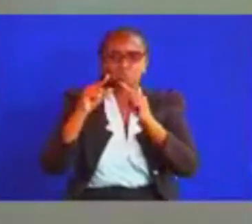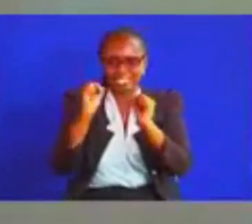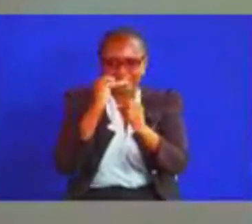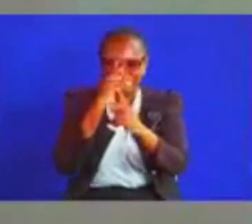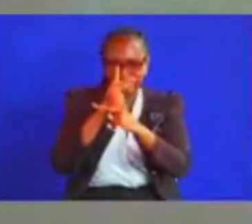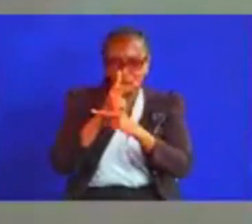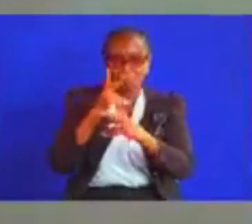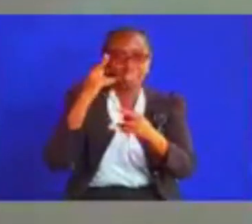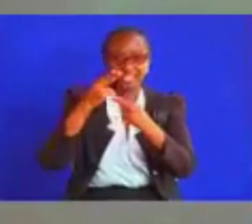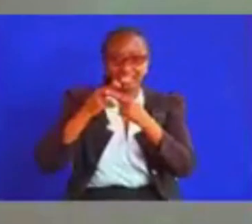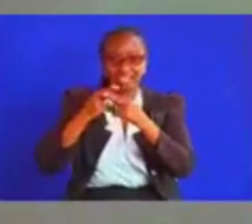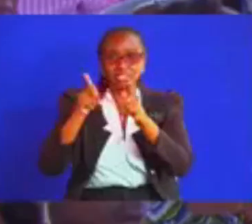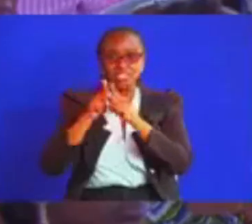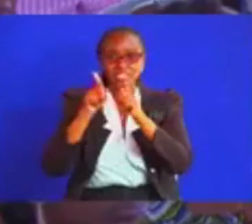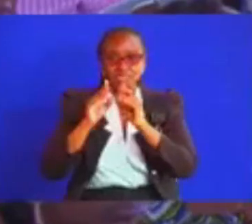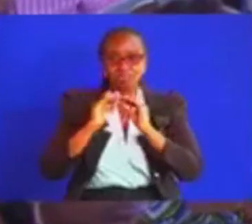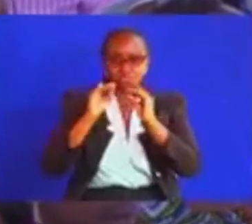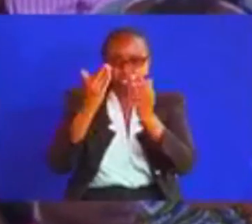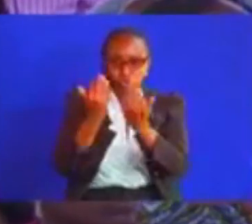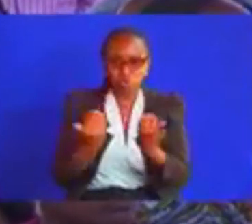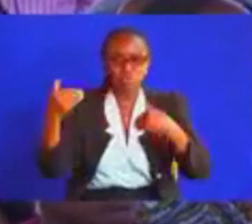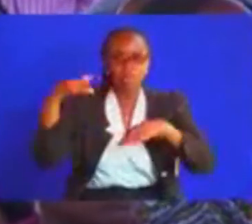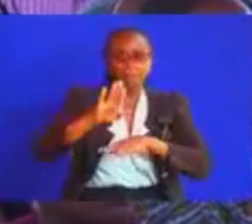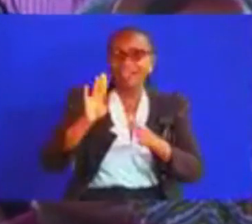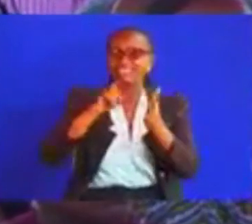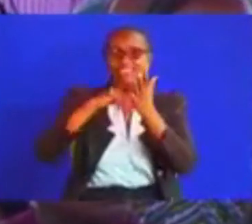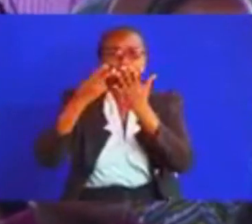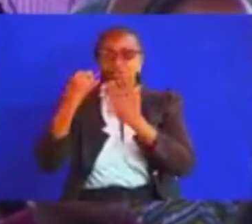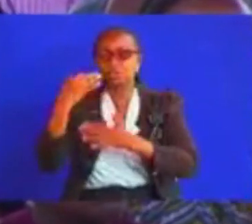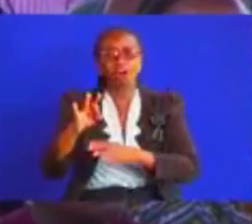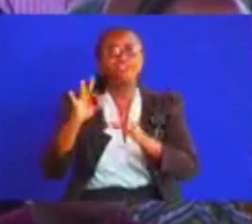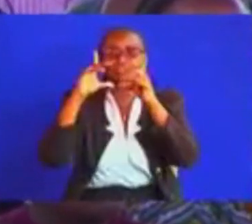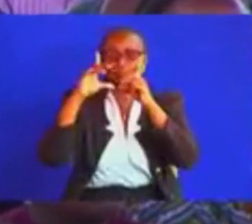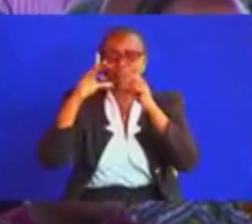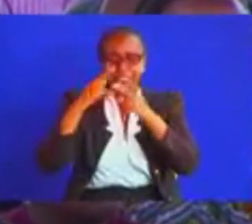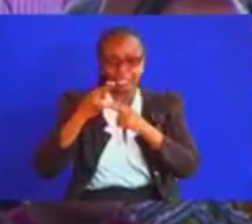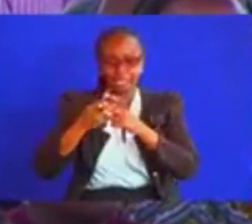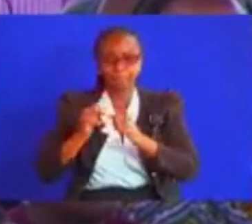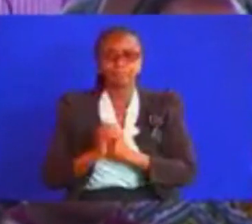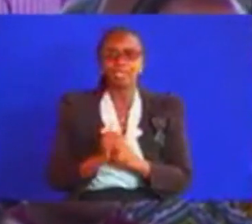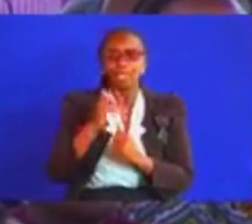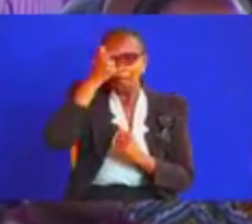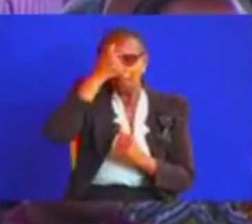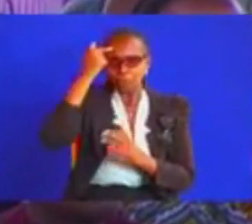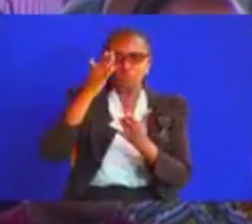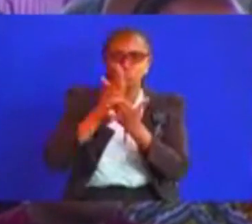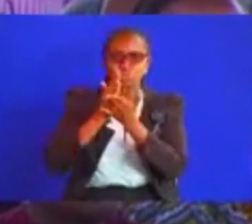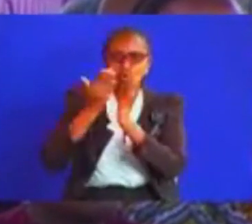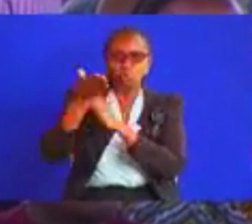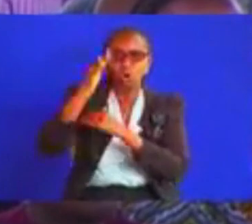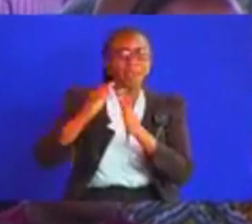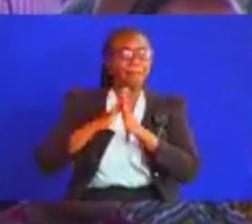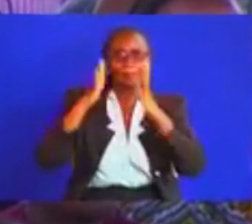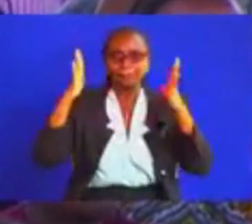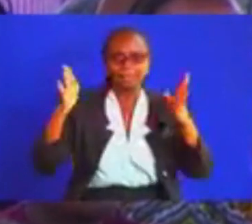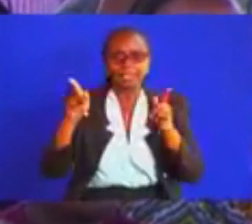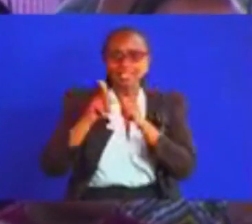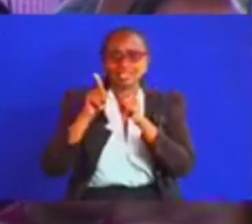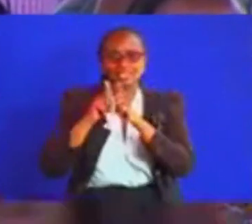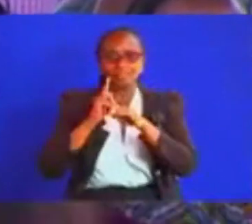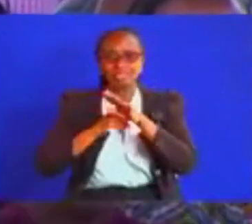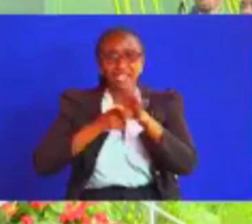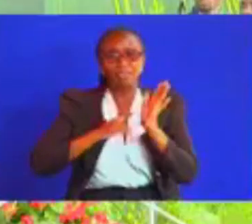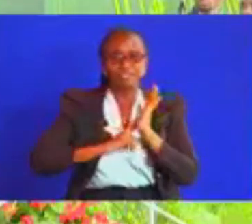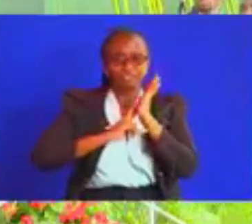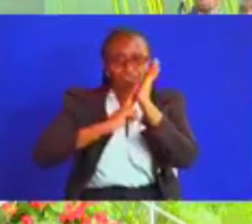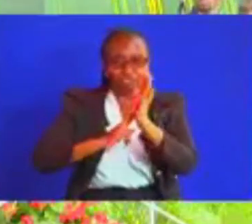names and to teach their children the meaning of such names. Because God is great, but in revealing himself to